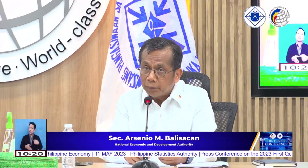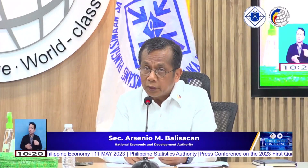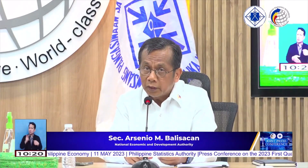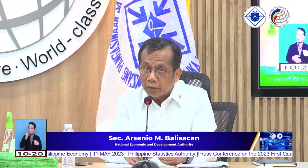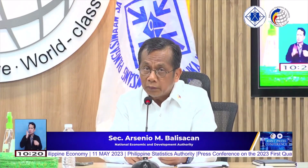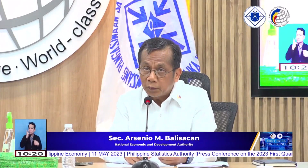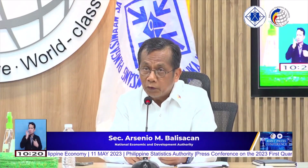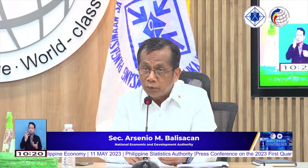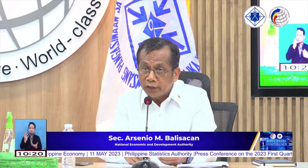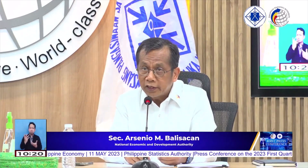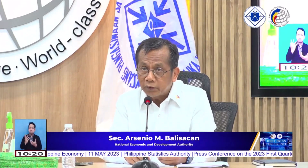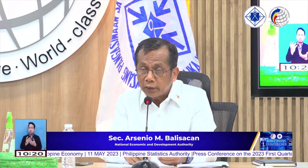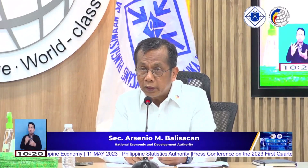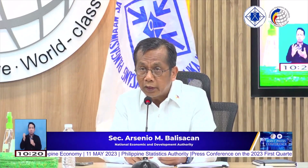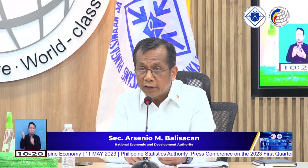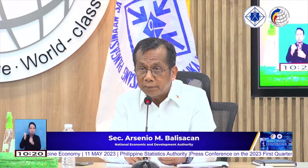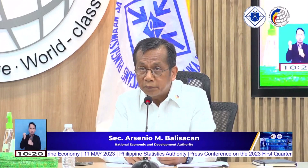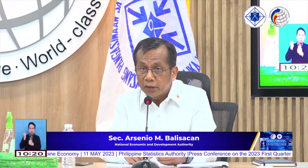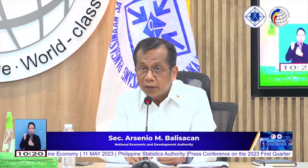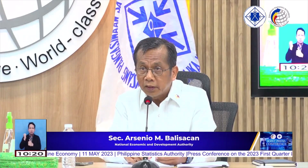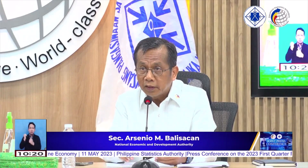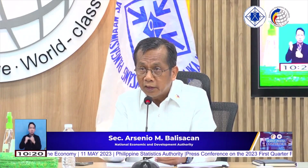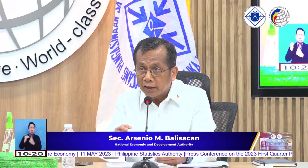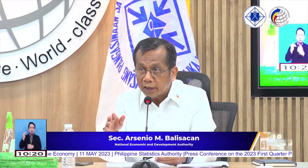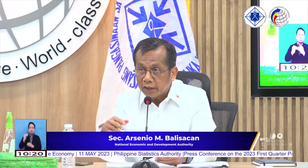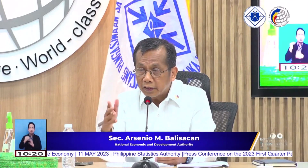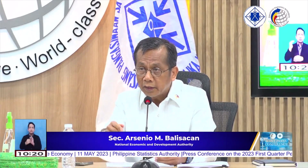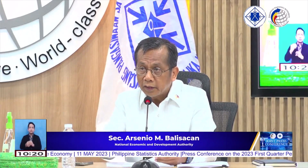And so hopefully that will